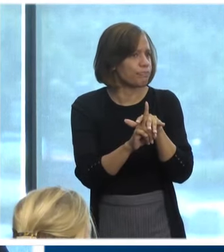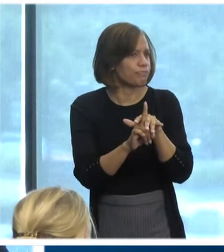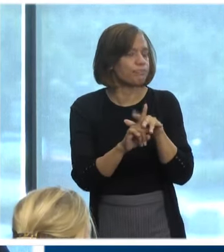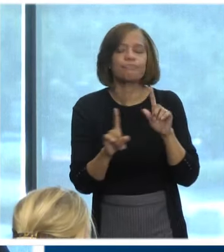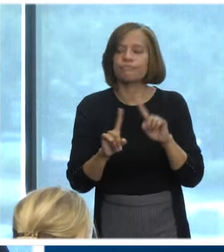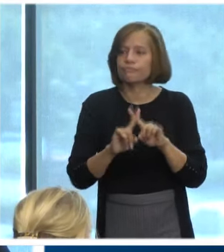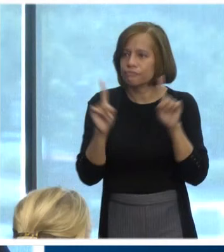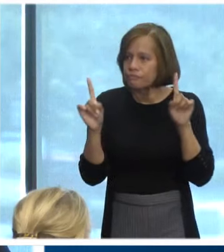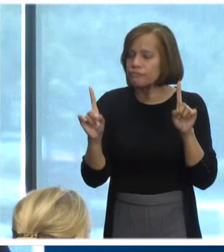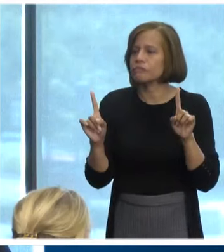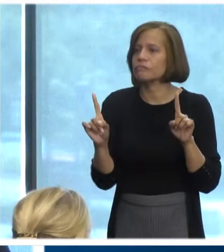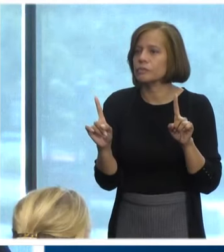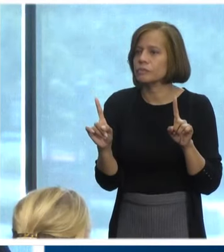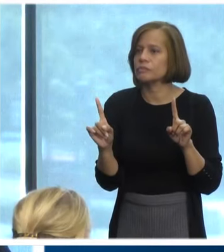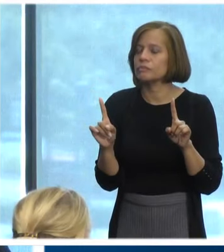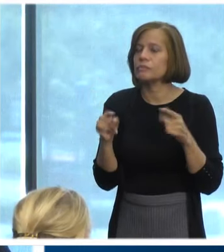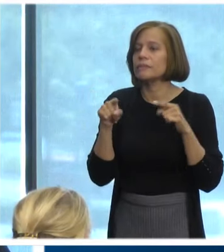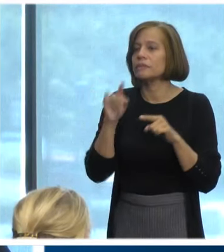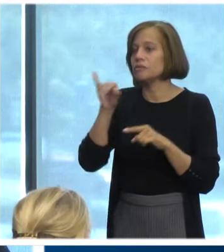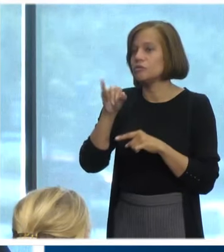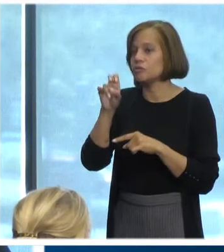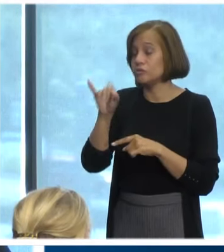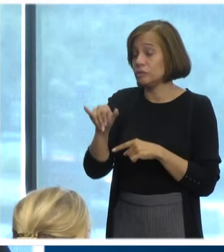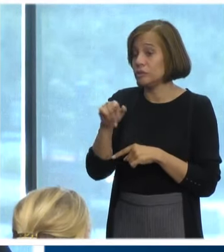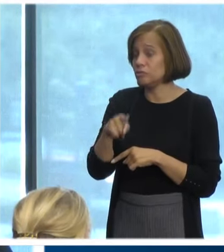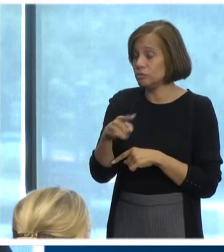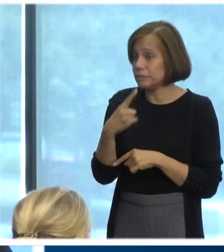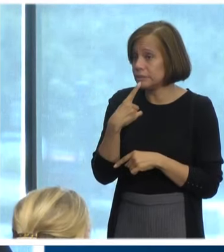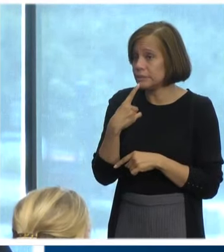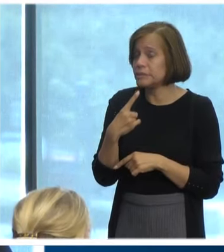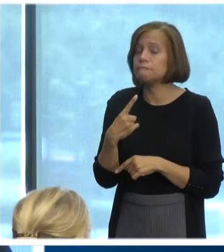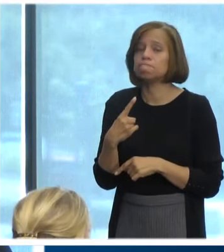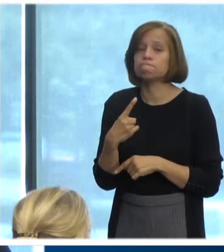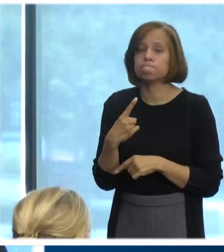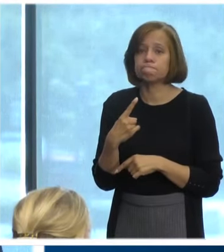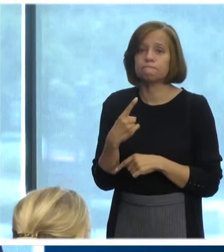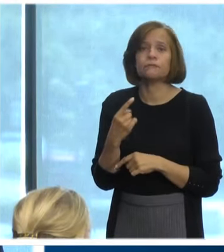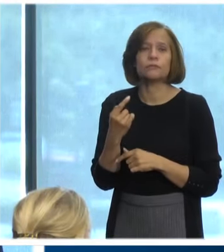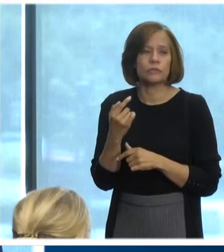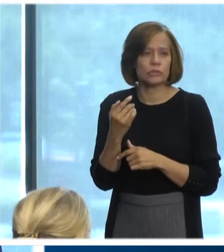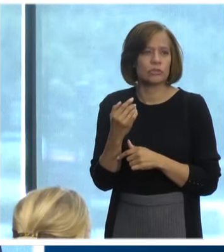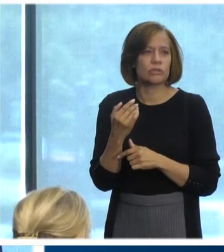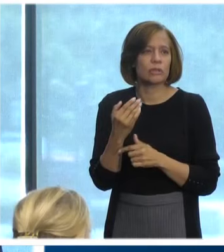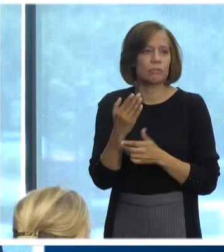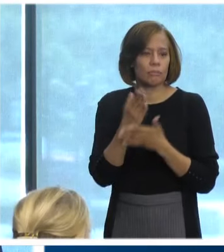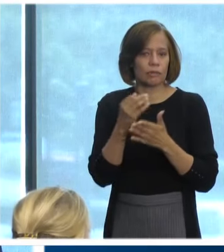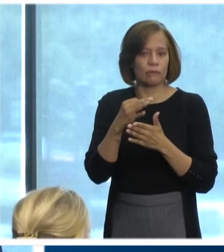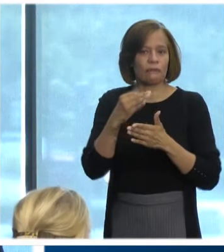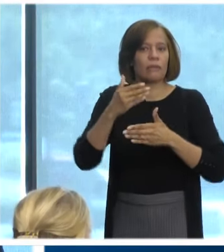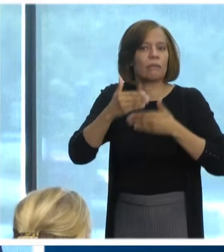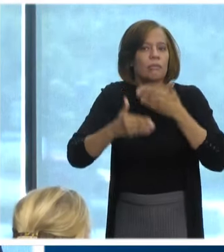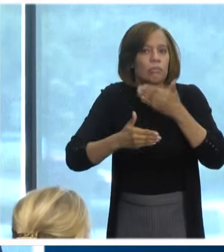However, as Jenny indicated, there are aspects of the process